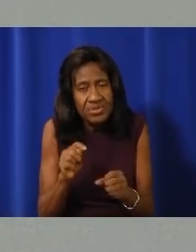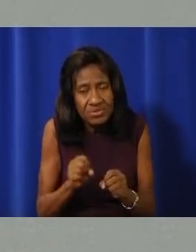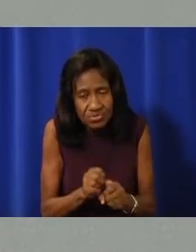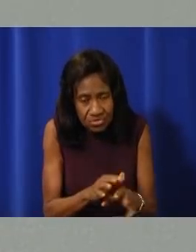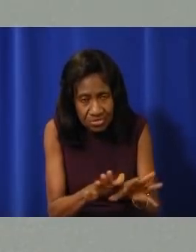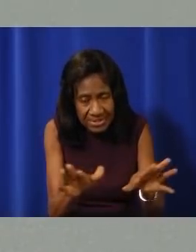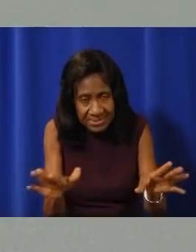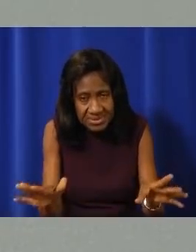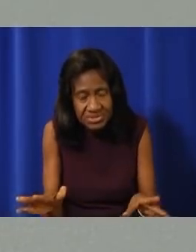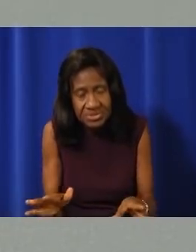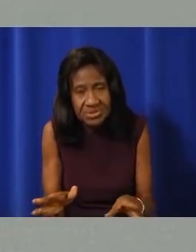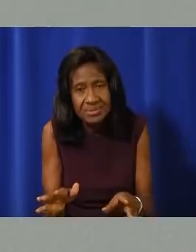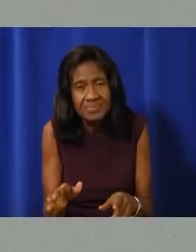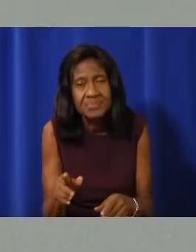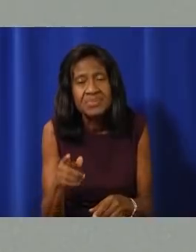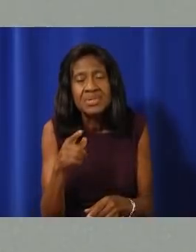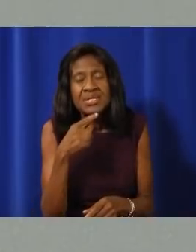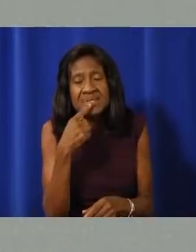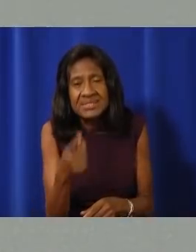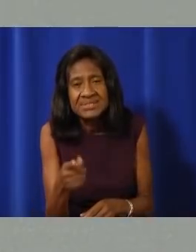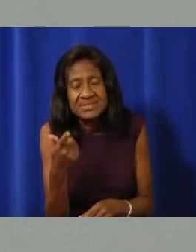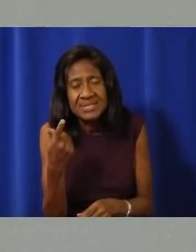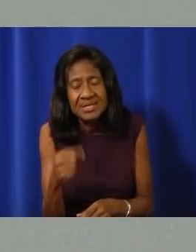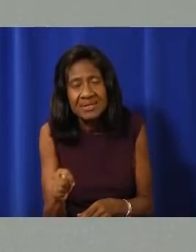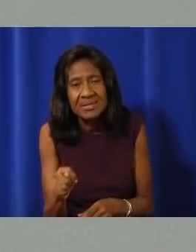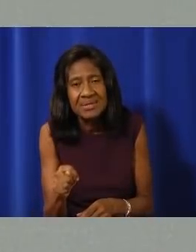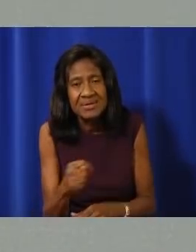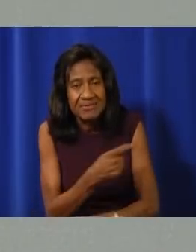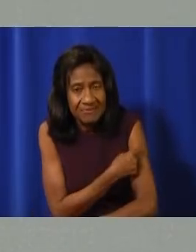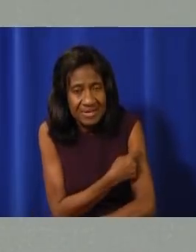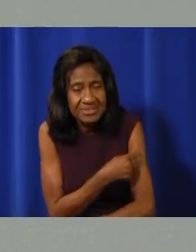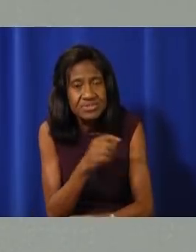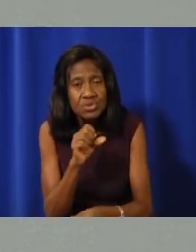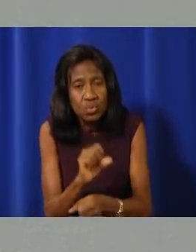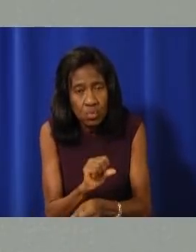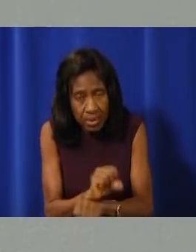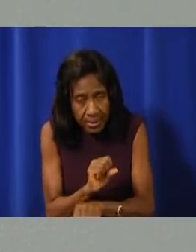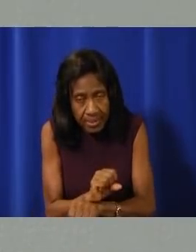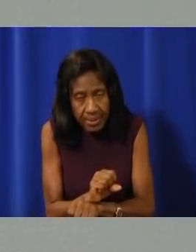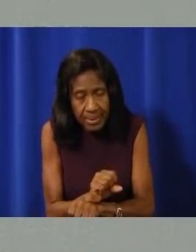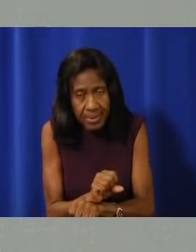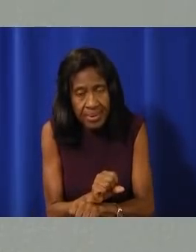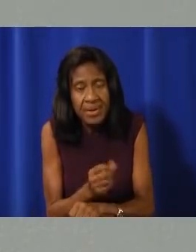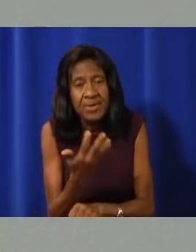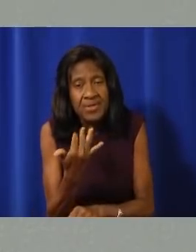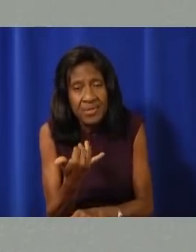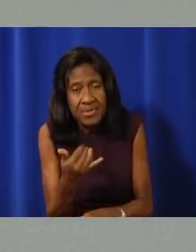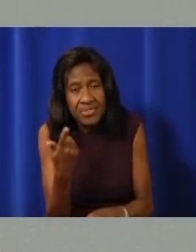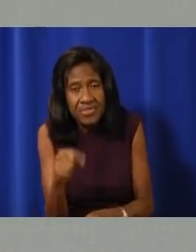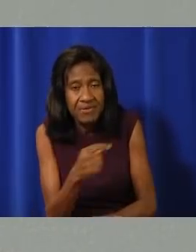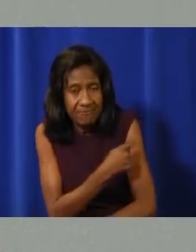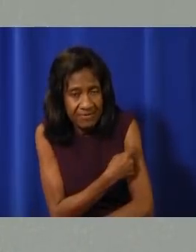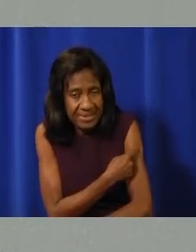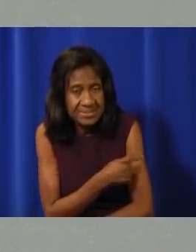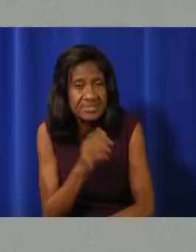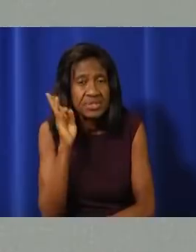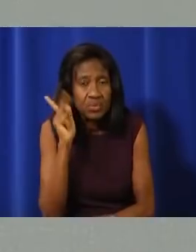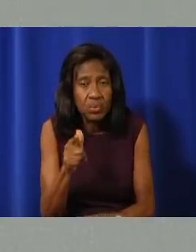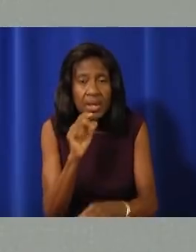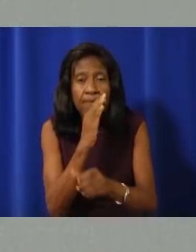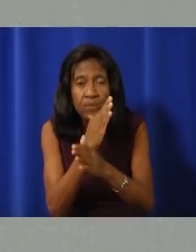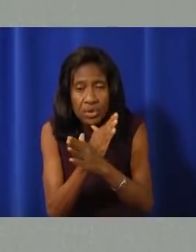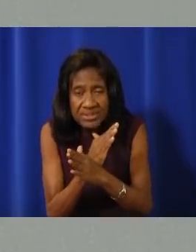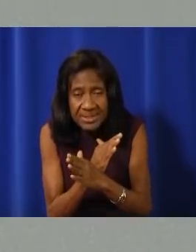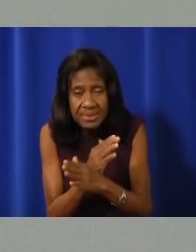The vaccines work. That's what they are designed to do. They will protect our